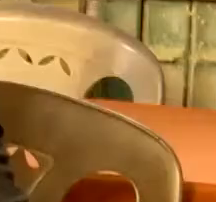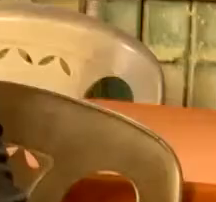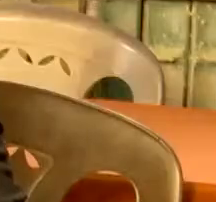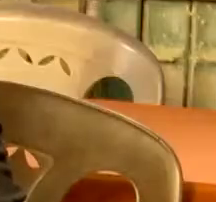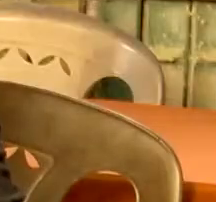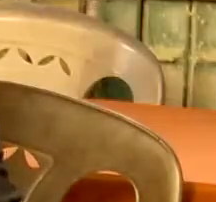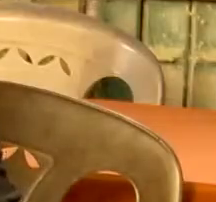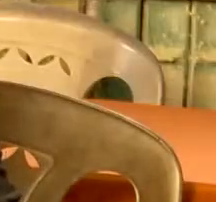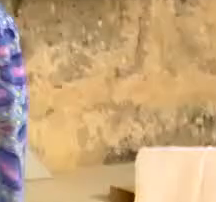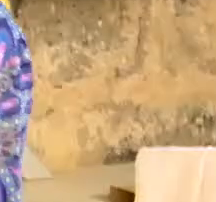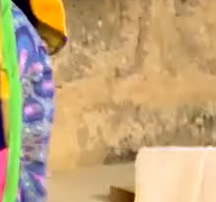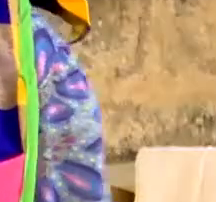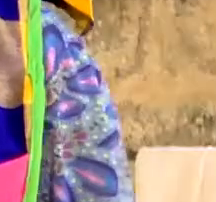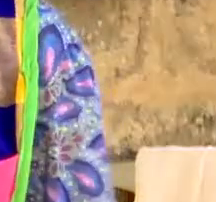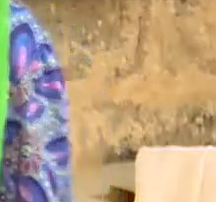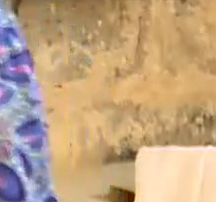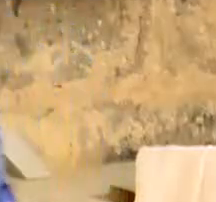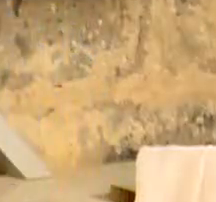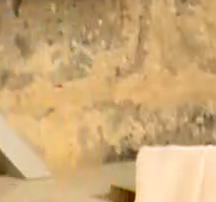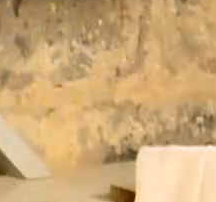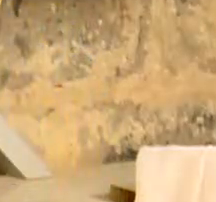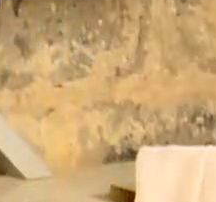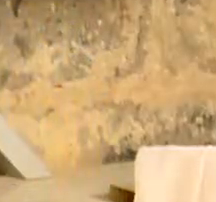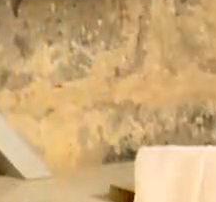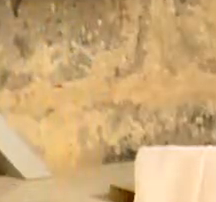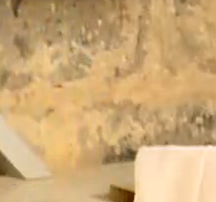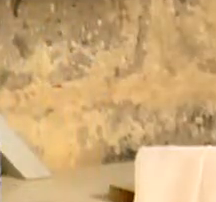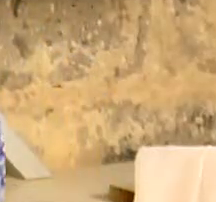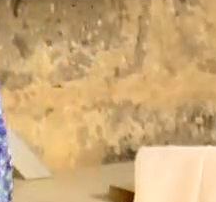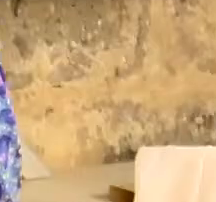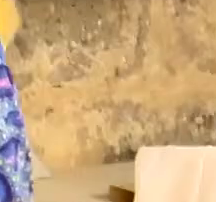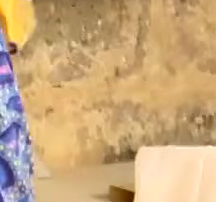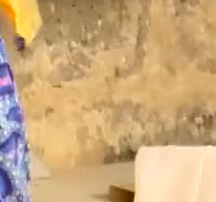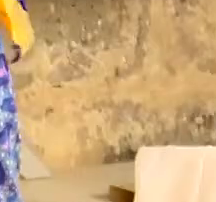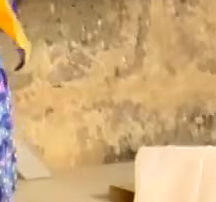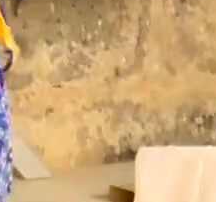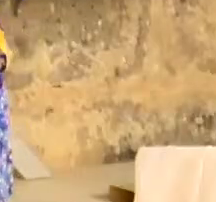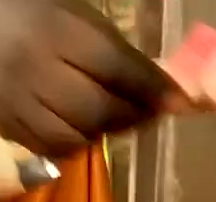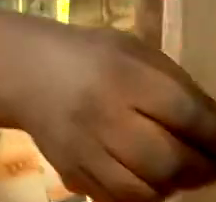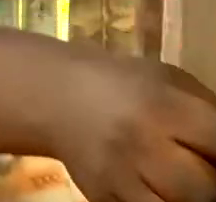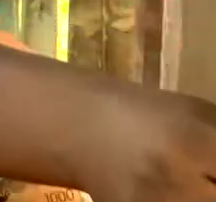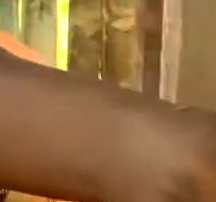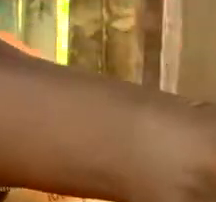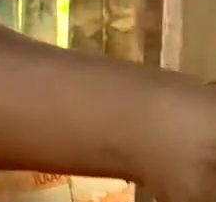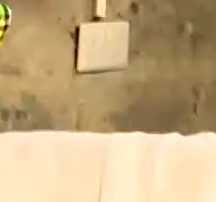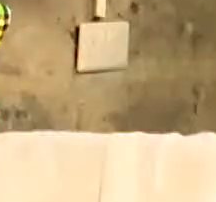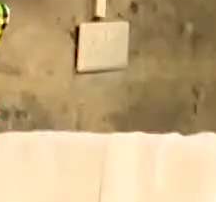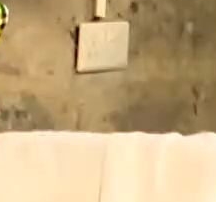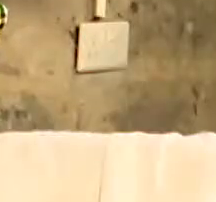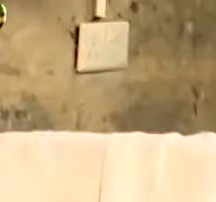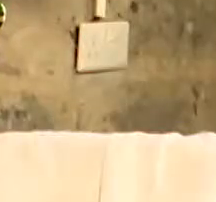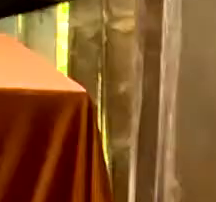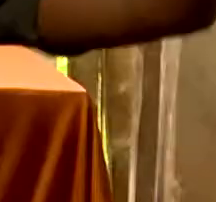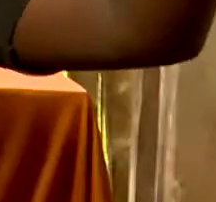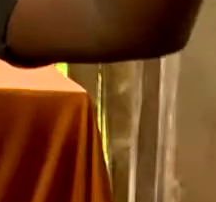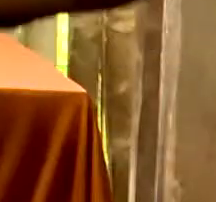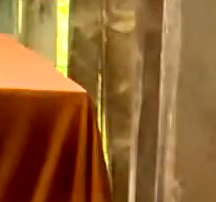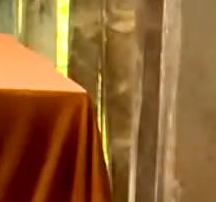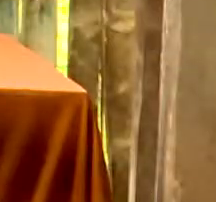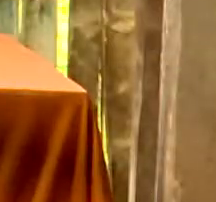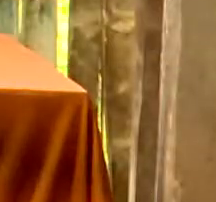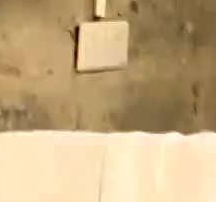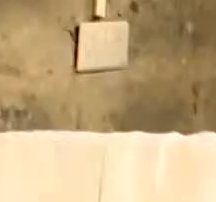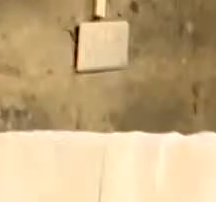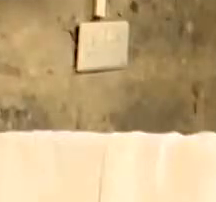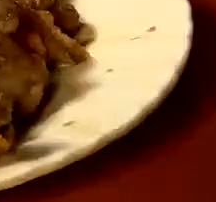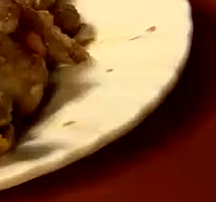isili. You look very smart. Abana hii imetonewa hapo kadonzwe ni hapo tu sokoni. Hii ni yako. Umenipatia tu. Hiyo ufanya nayo